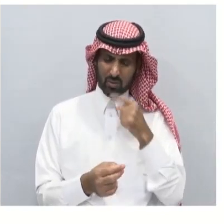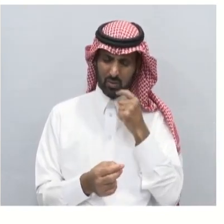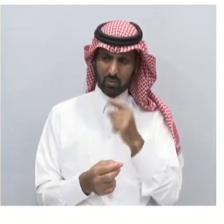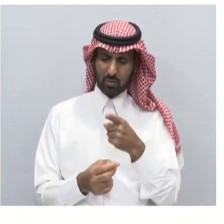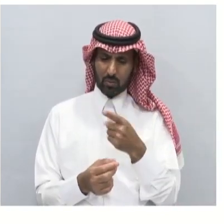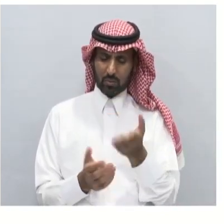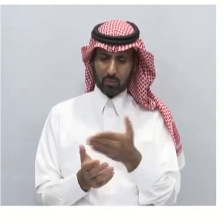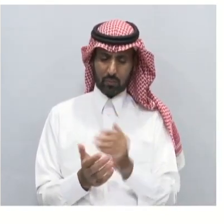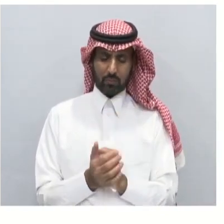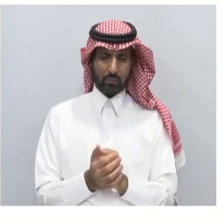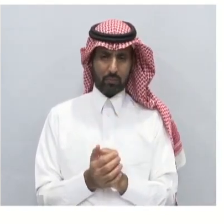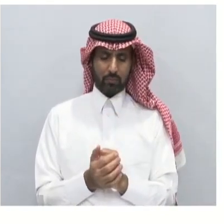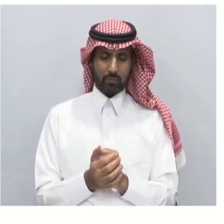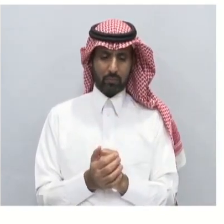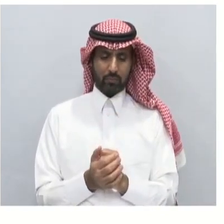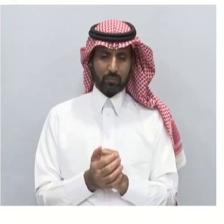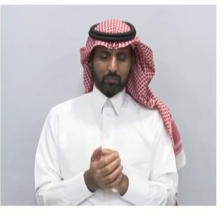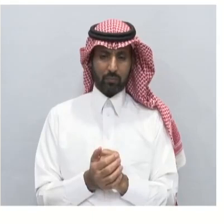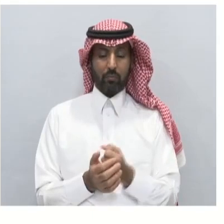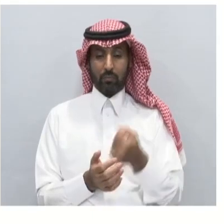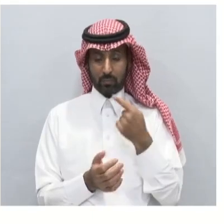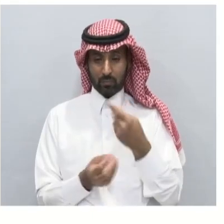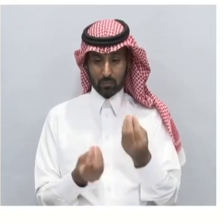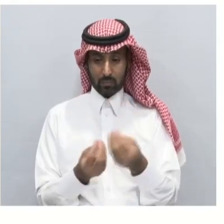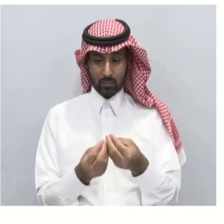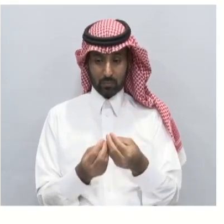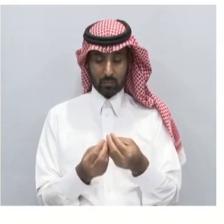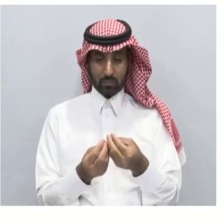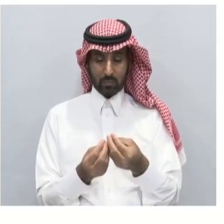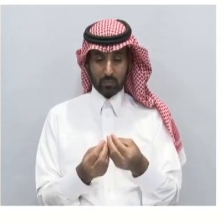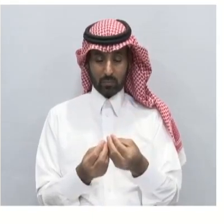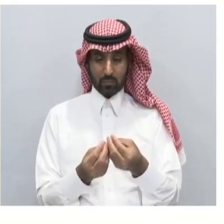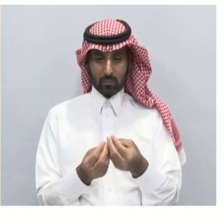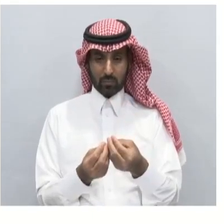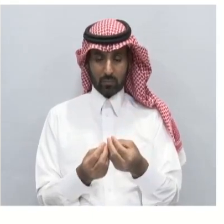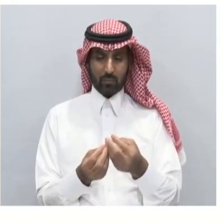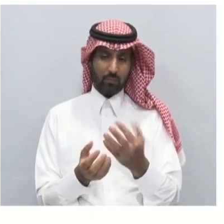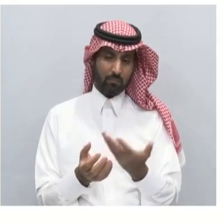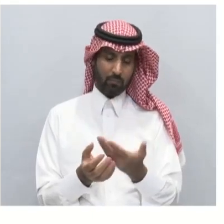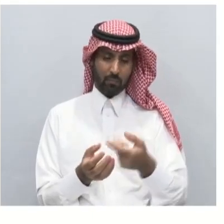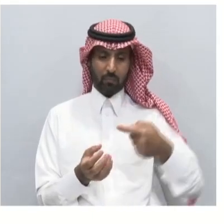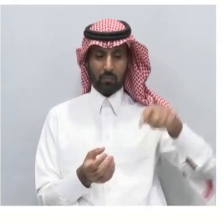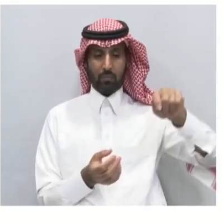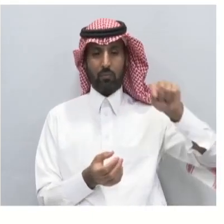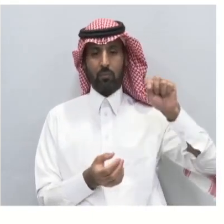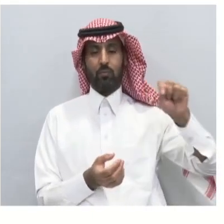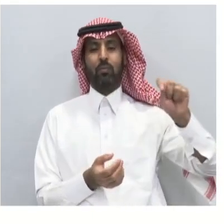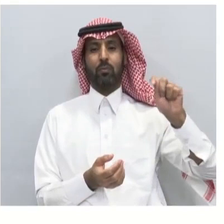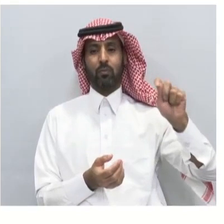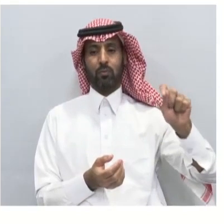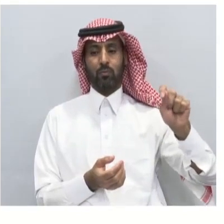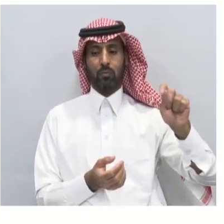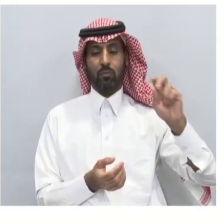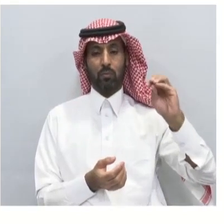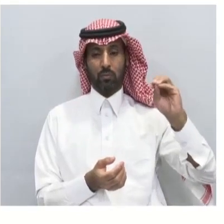the answer. We used its with to expect with the infinitive. Okay? Look at